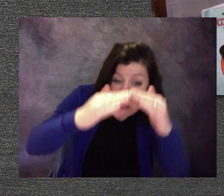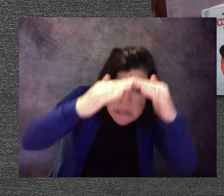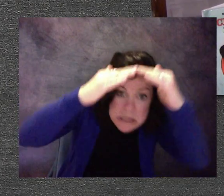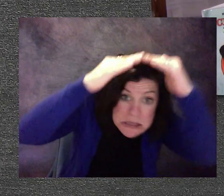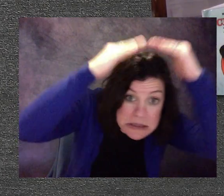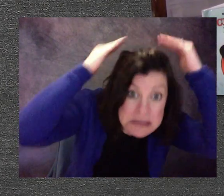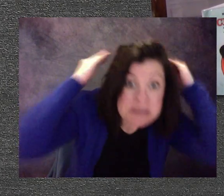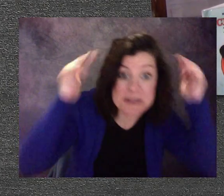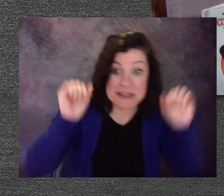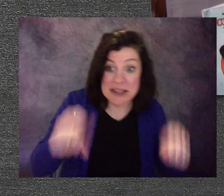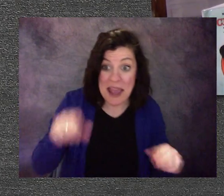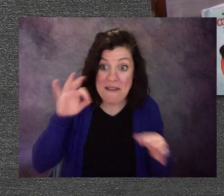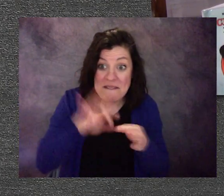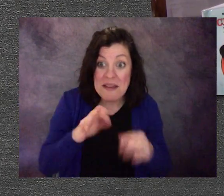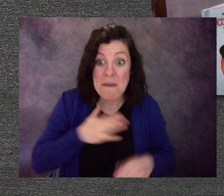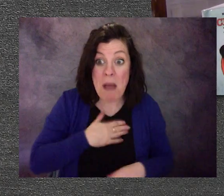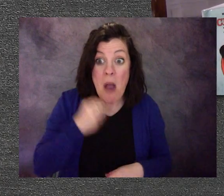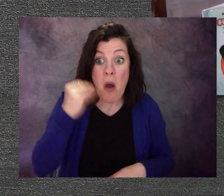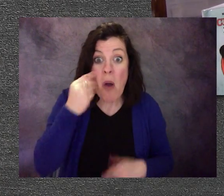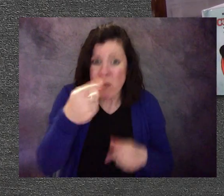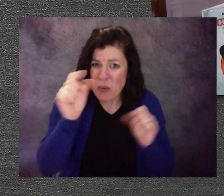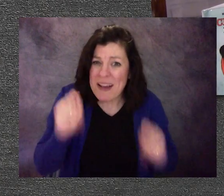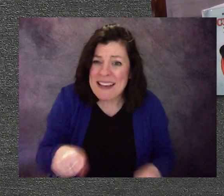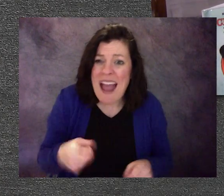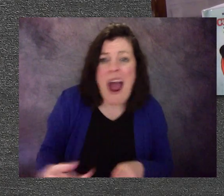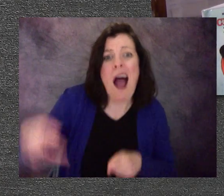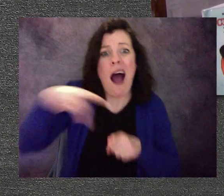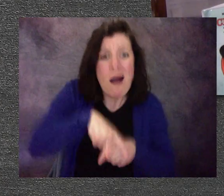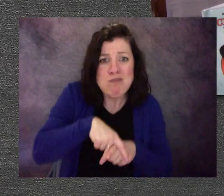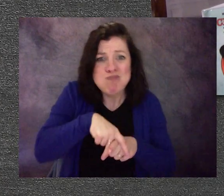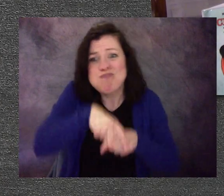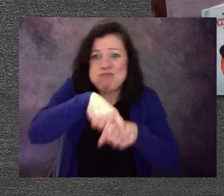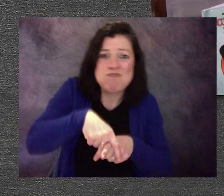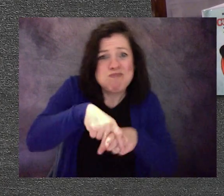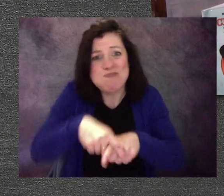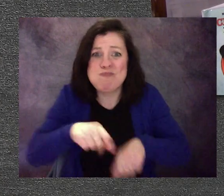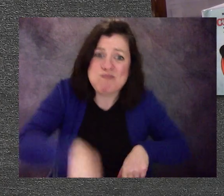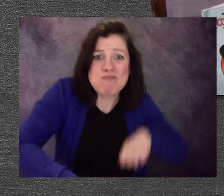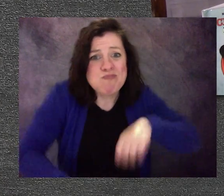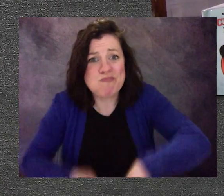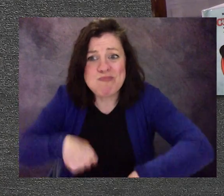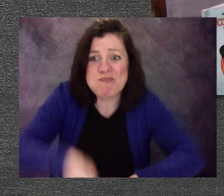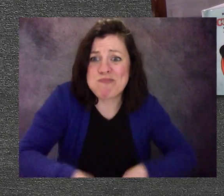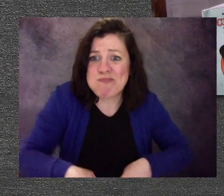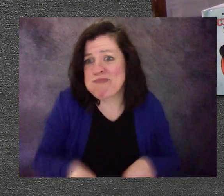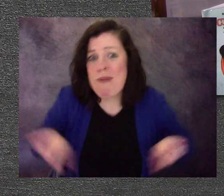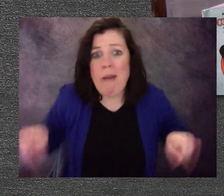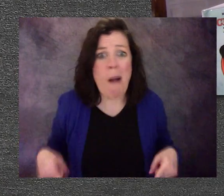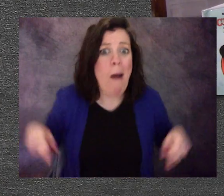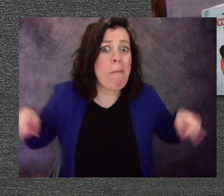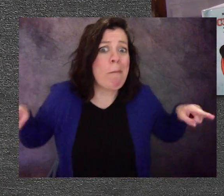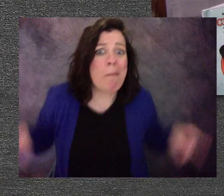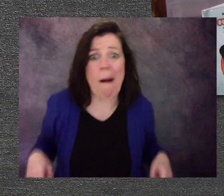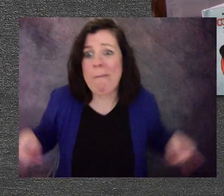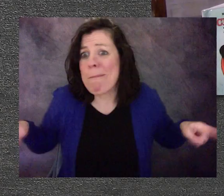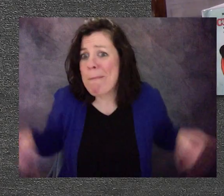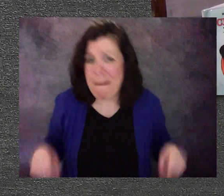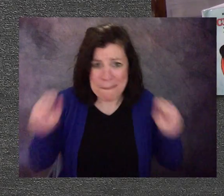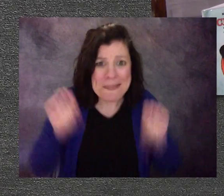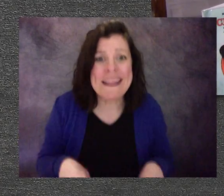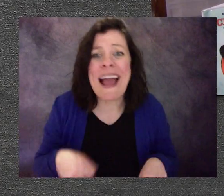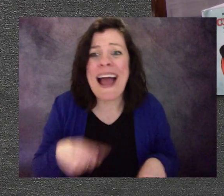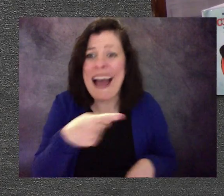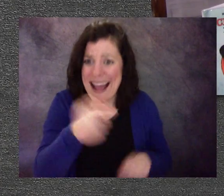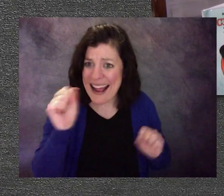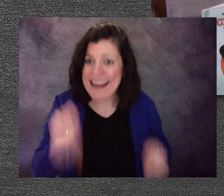Clifford. Clifford is the most friendly and kind dog you will ever meet. So we are going to start today by